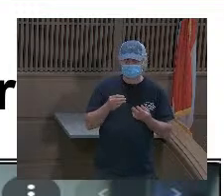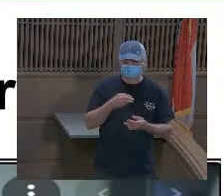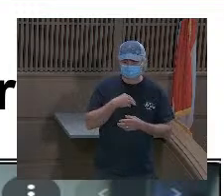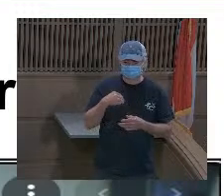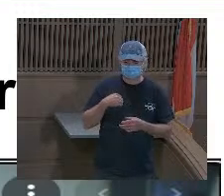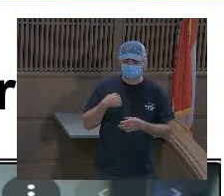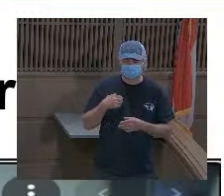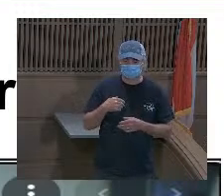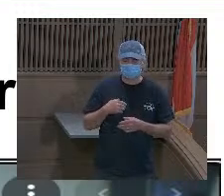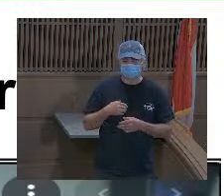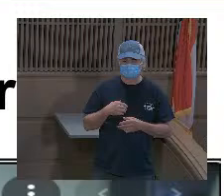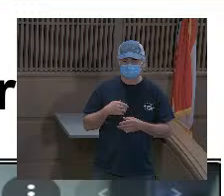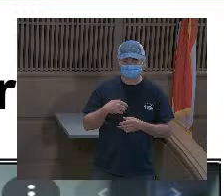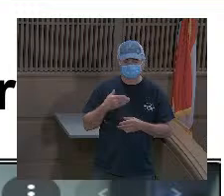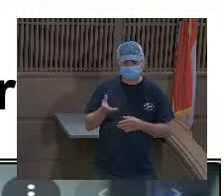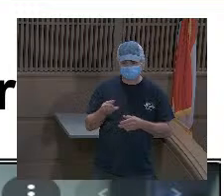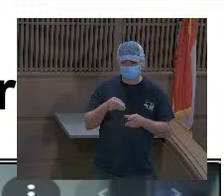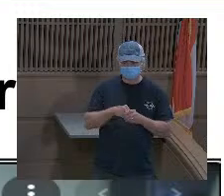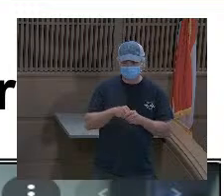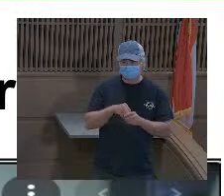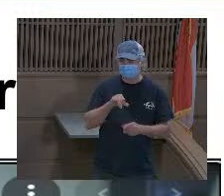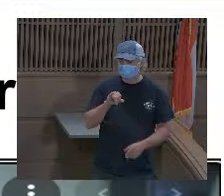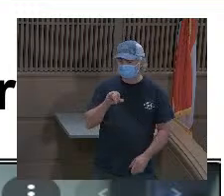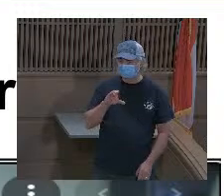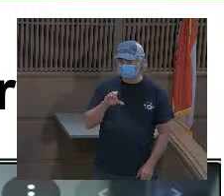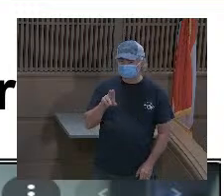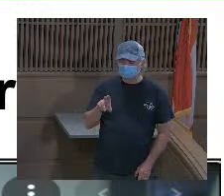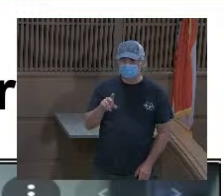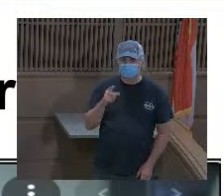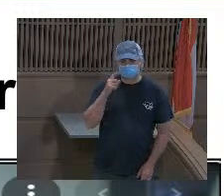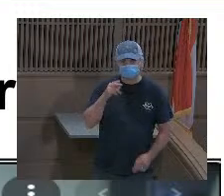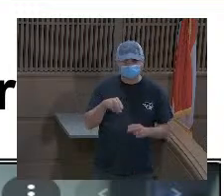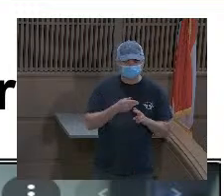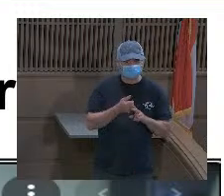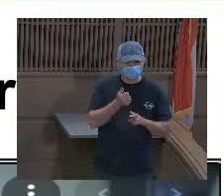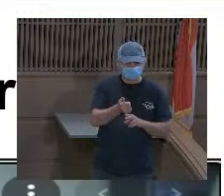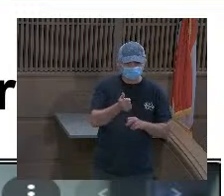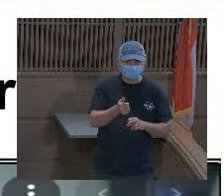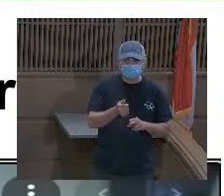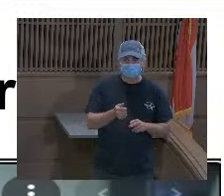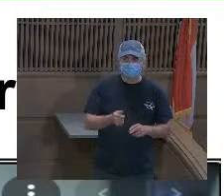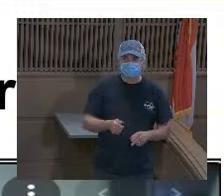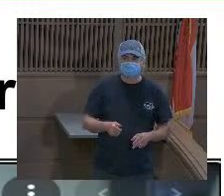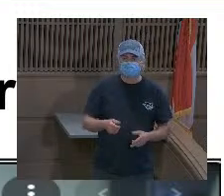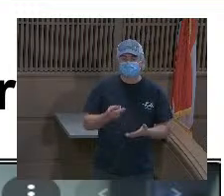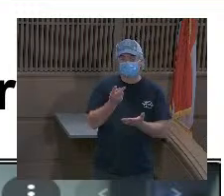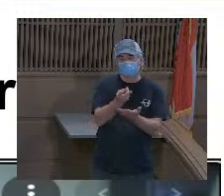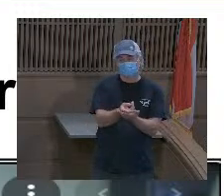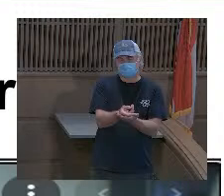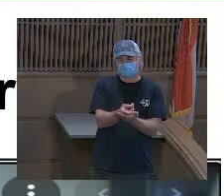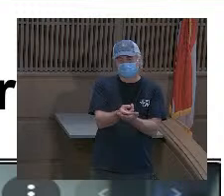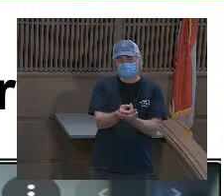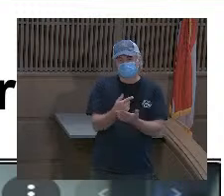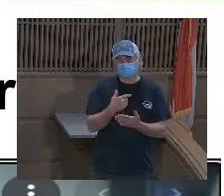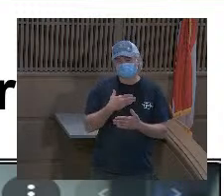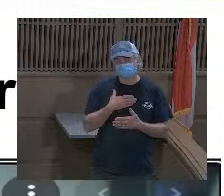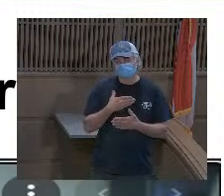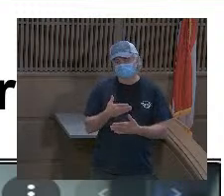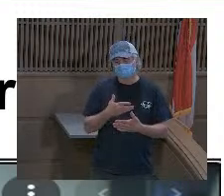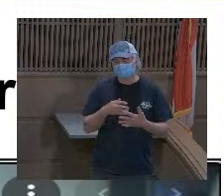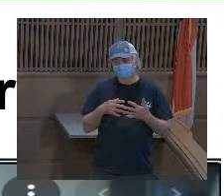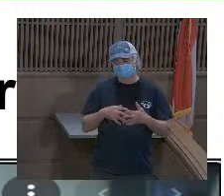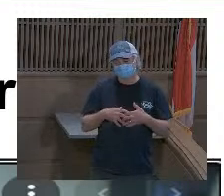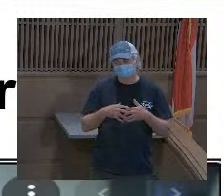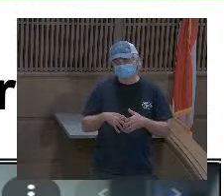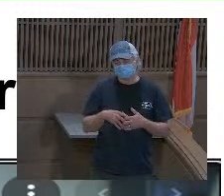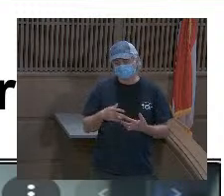hooked up to all these machines. Just think about you laying there, unresponsive, or your loved one on a ventilator